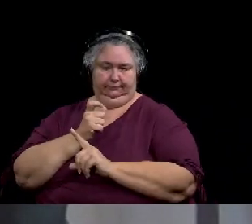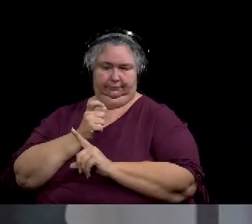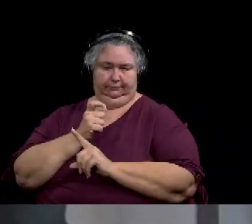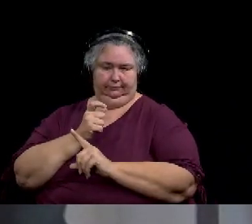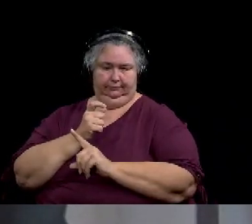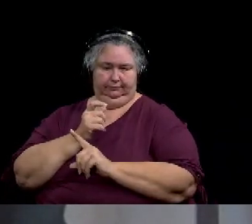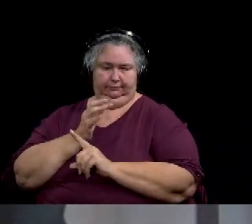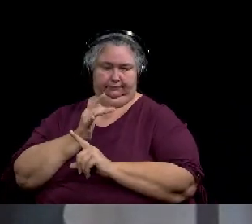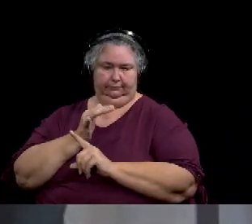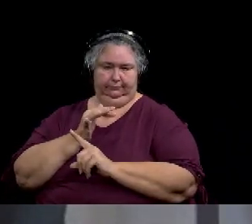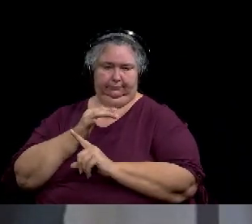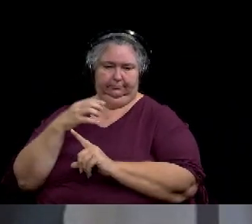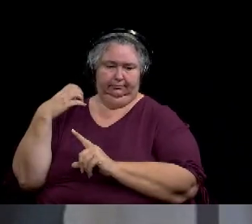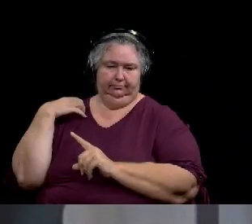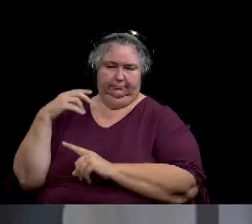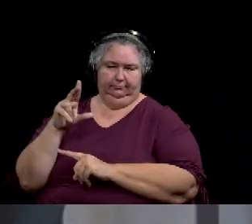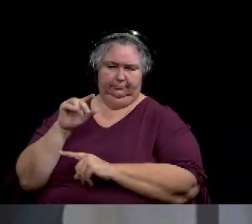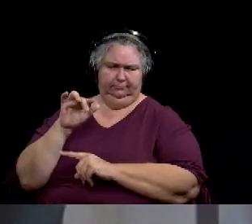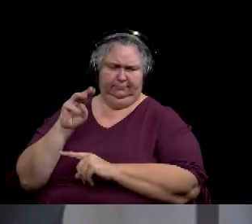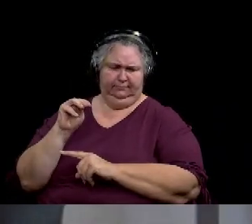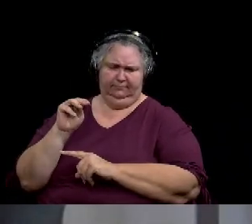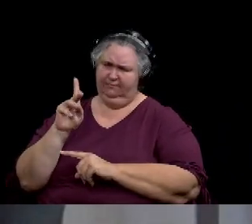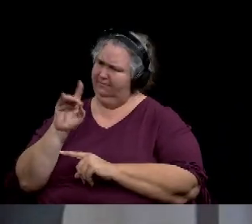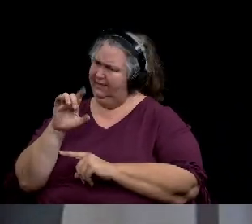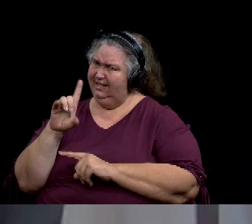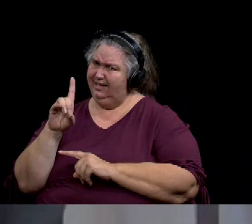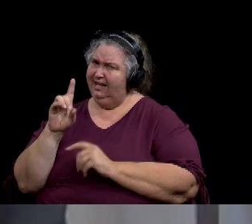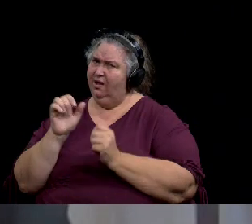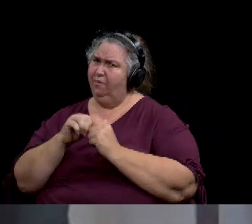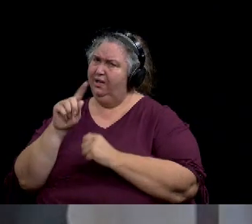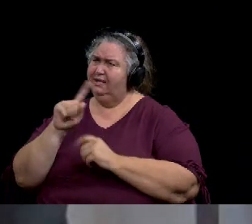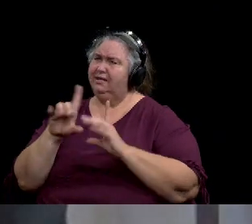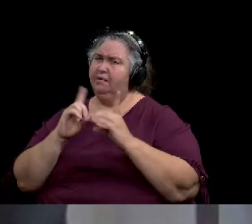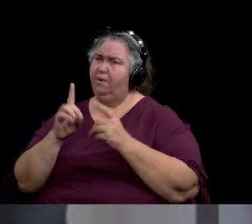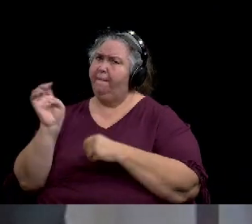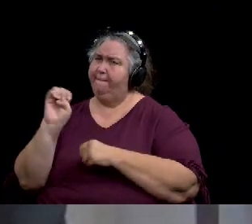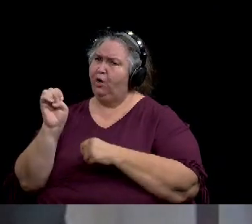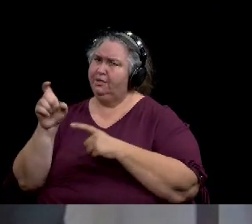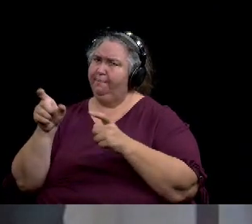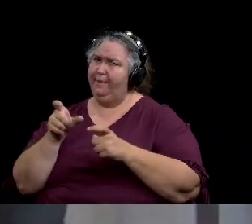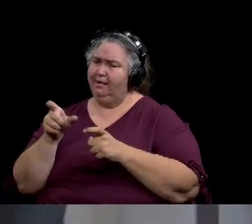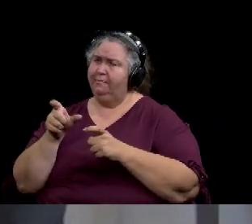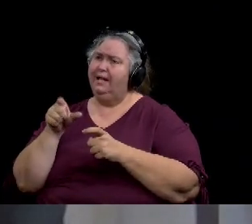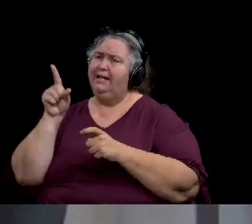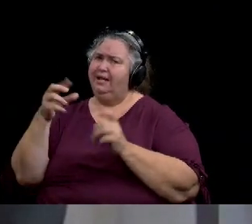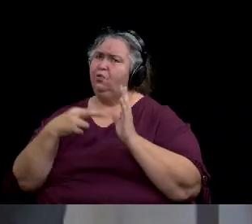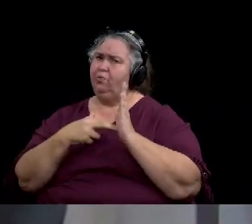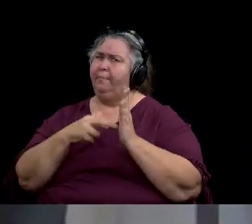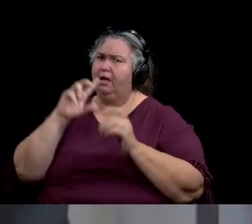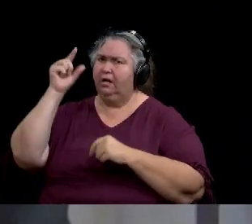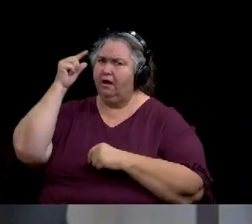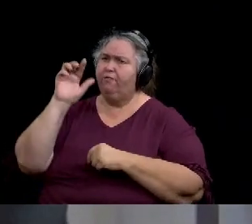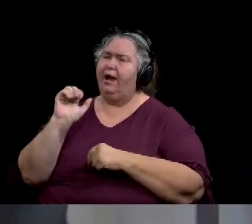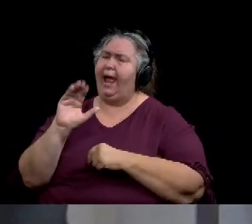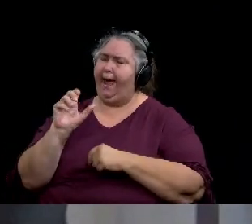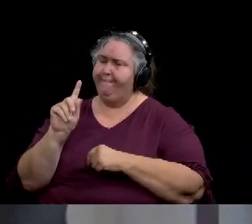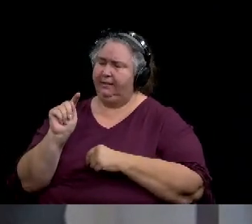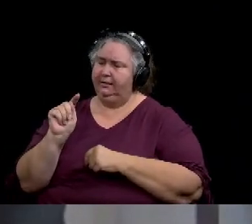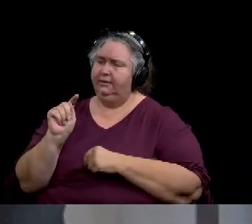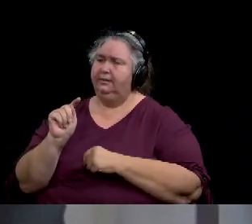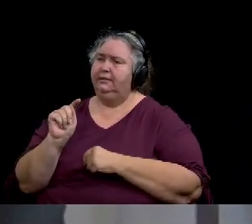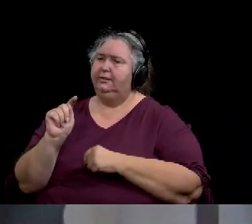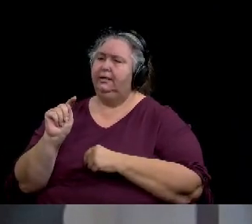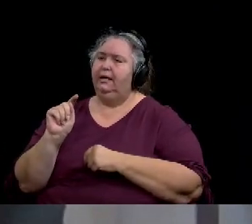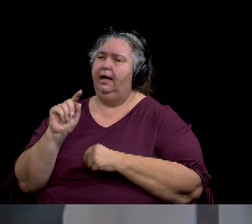Chief Nim Kidd with Texas Department of Emergency Management, who is representing Governor Abbott.